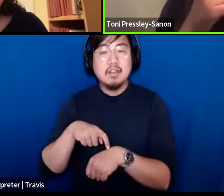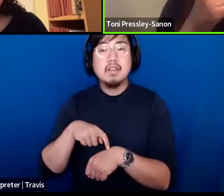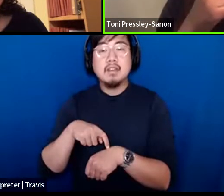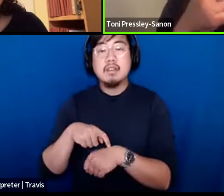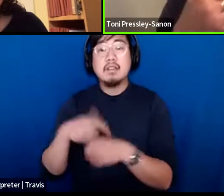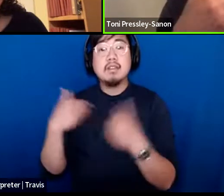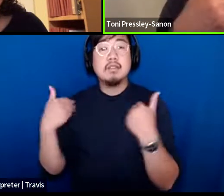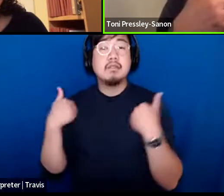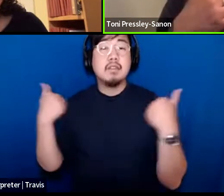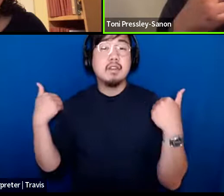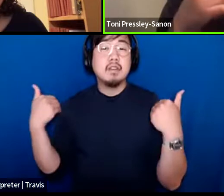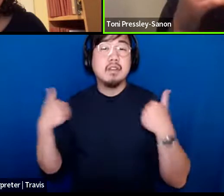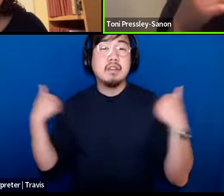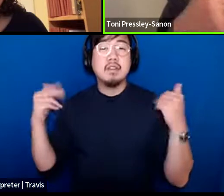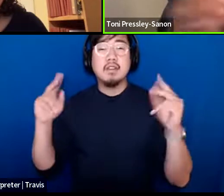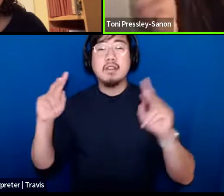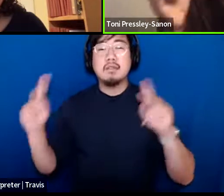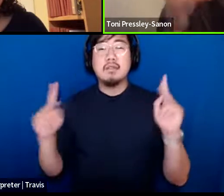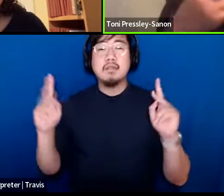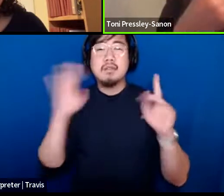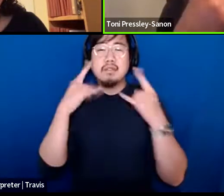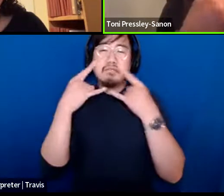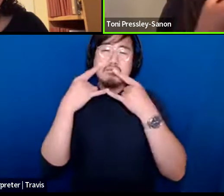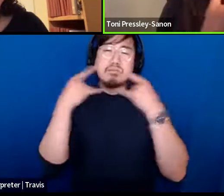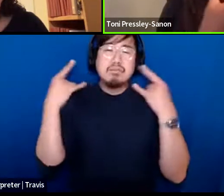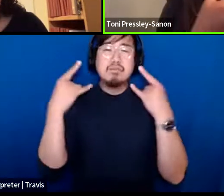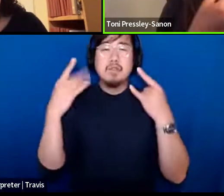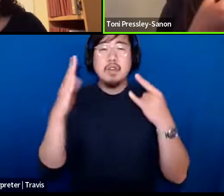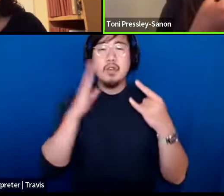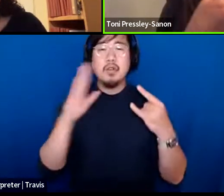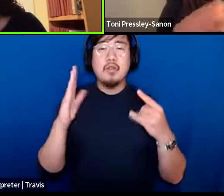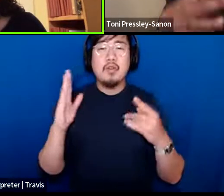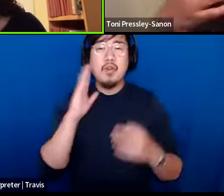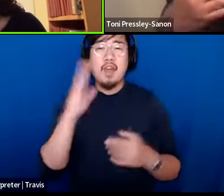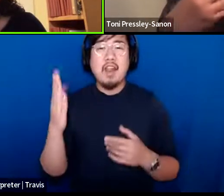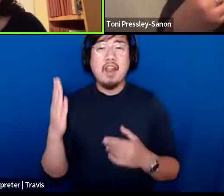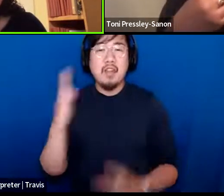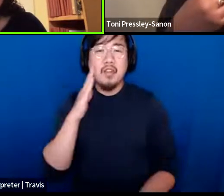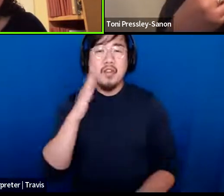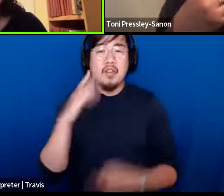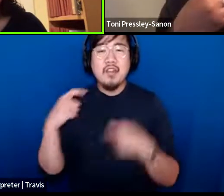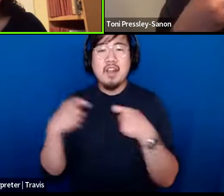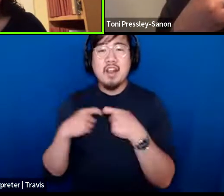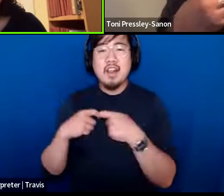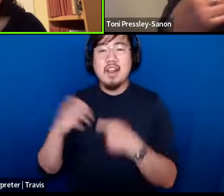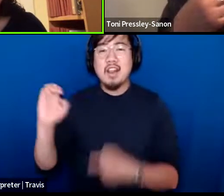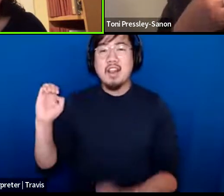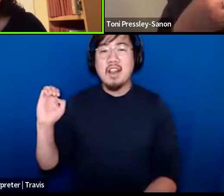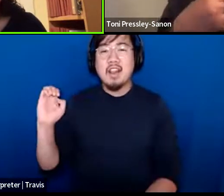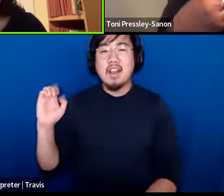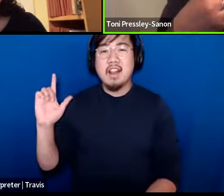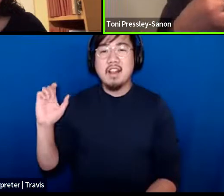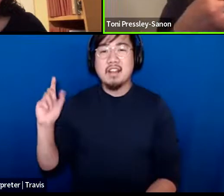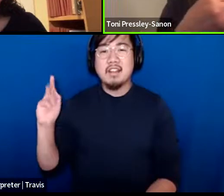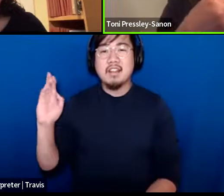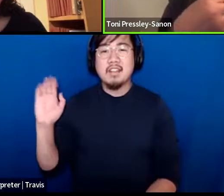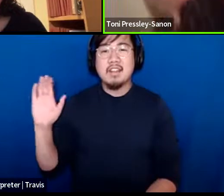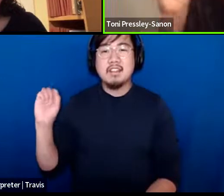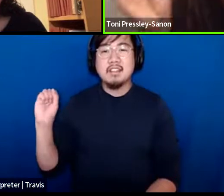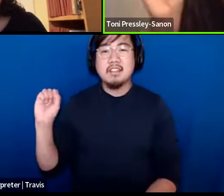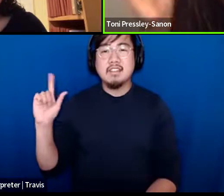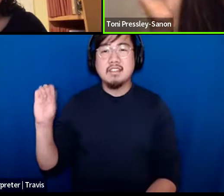would be out here in their masks doing the electric slide, right? In the middle of